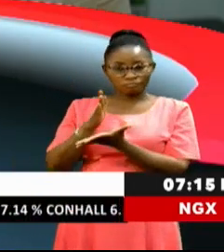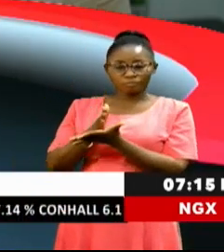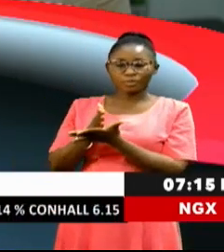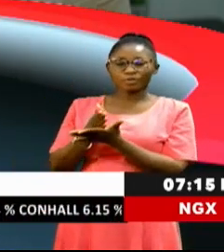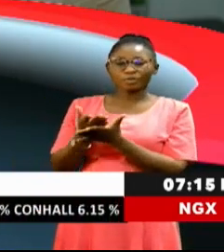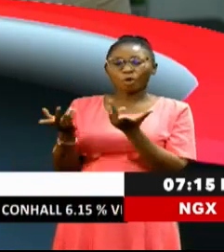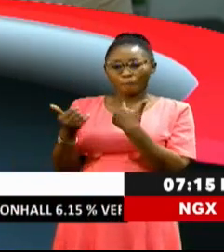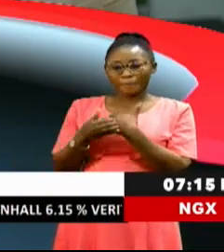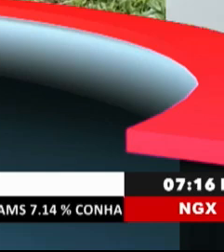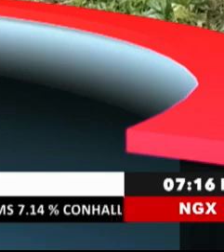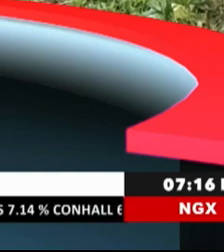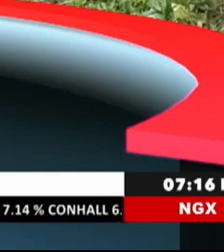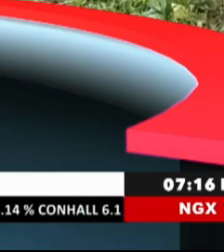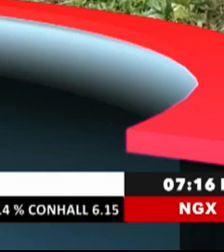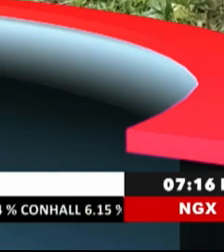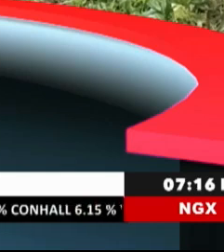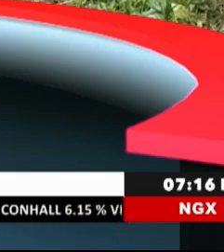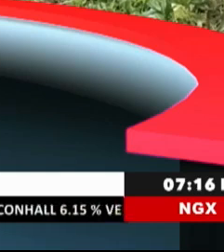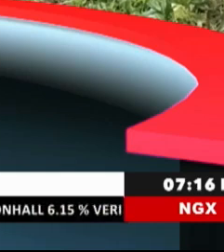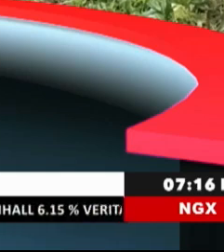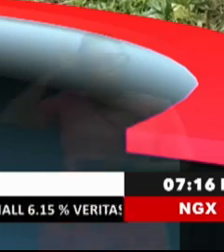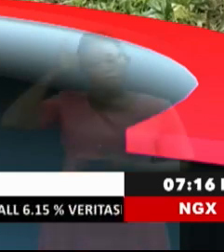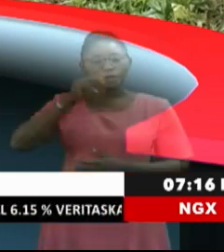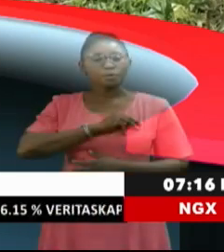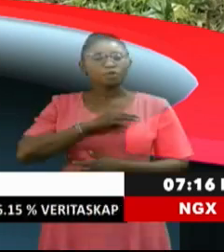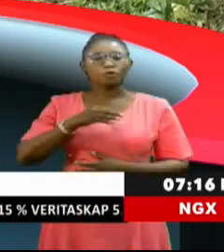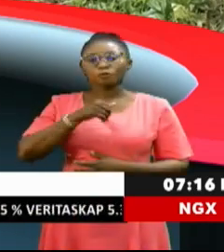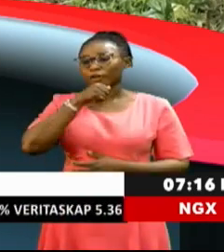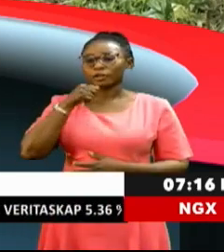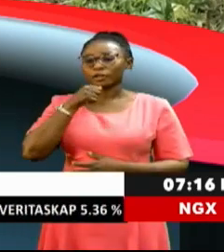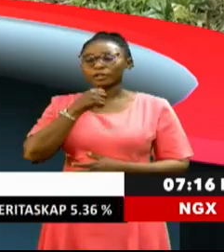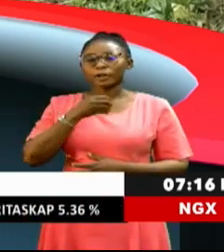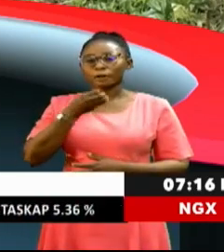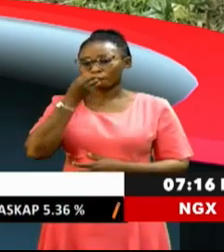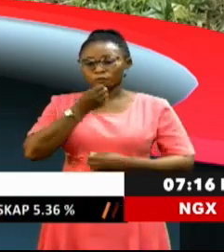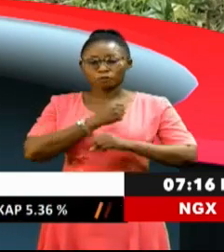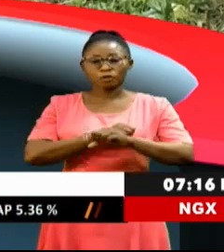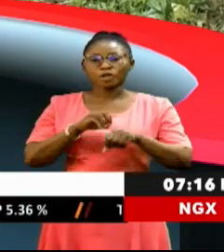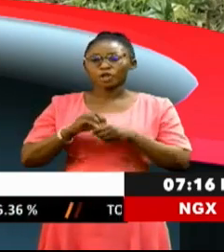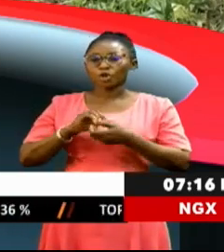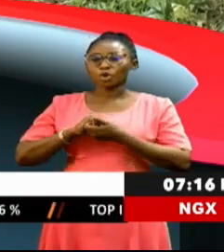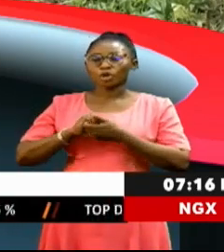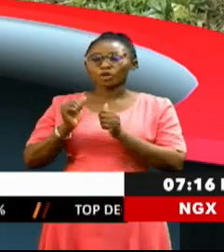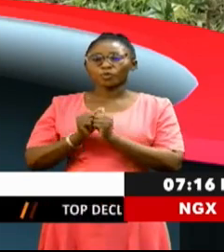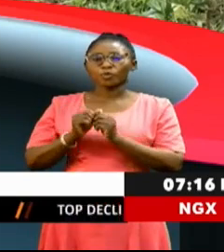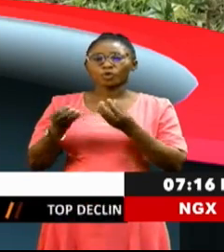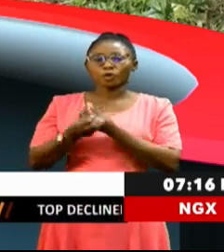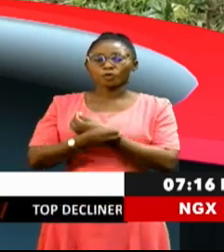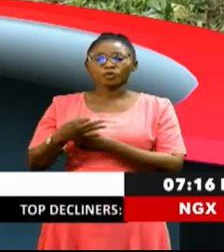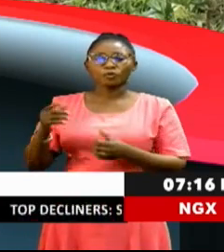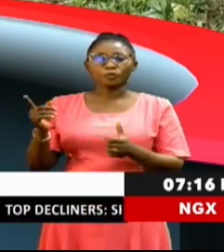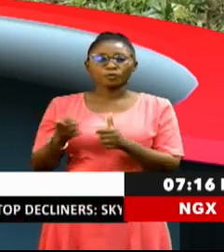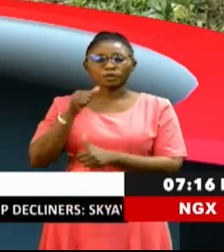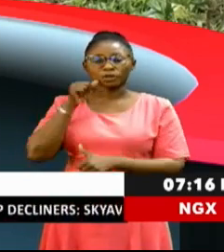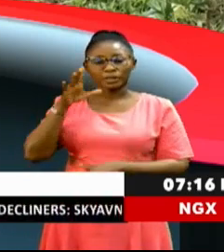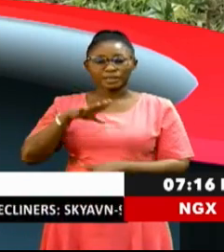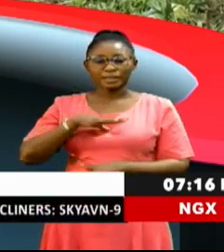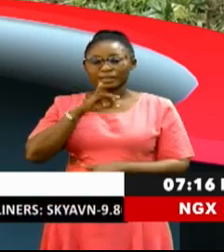back shortly. Do stay with us. The Federal Ministry of Agriculture and Food Security, in collaboration with the Office of the First Lady,